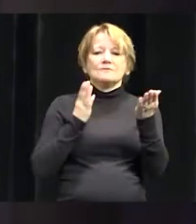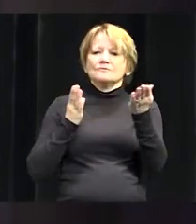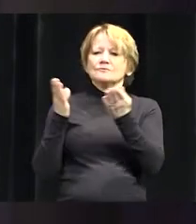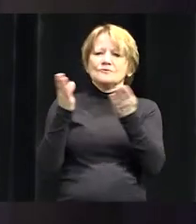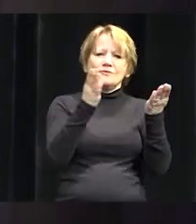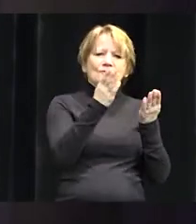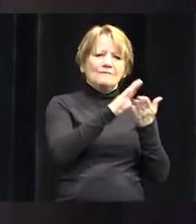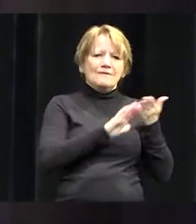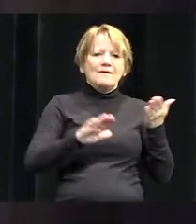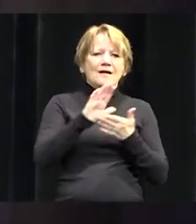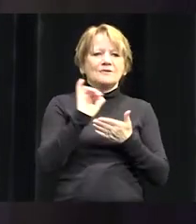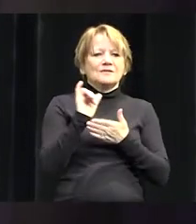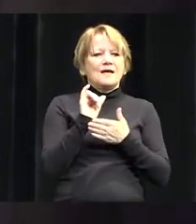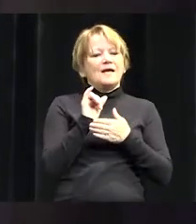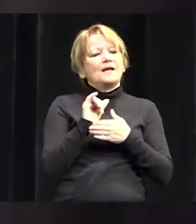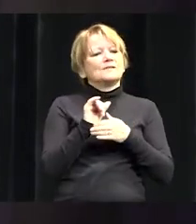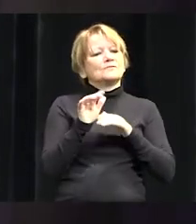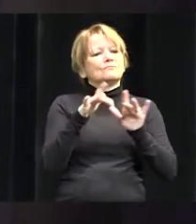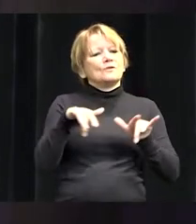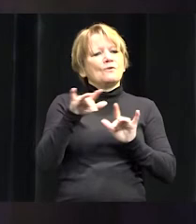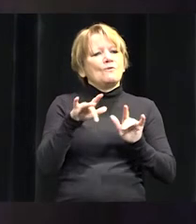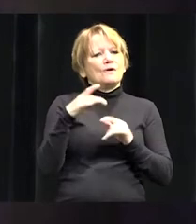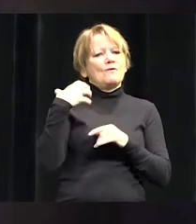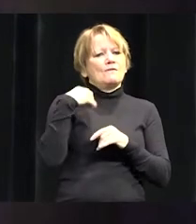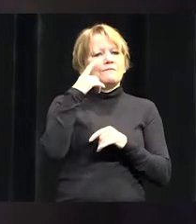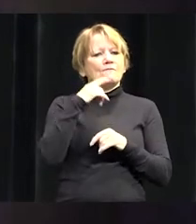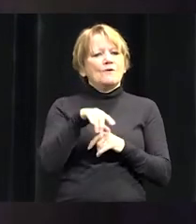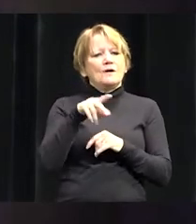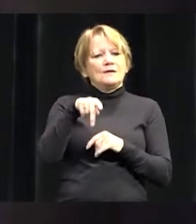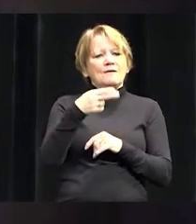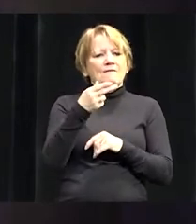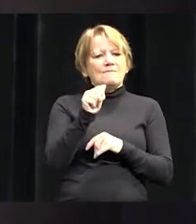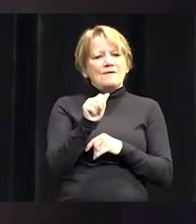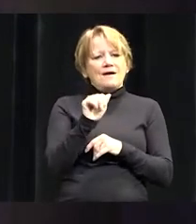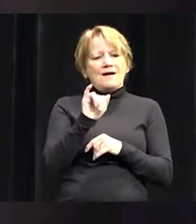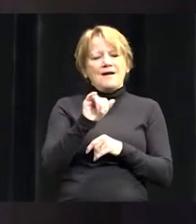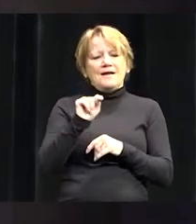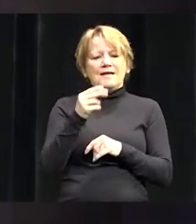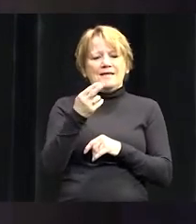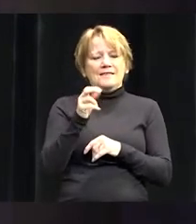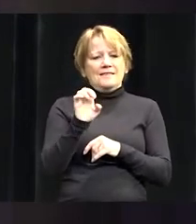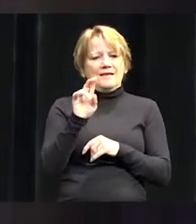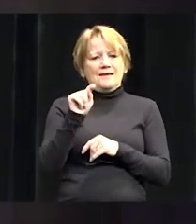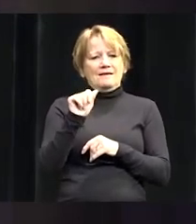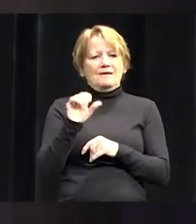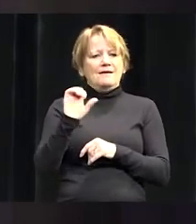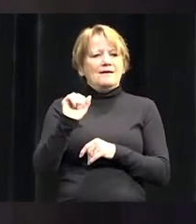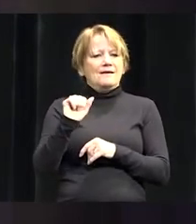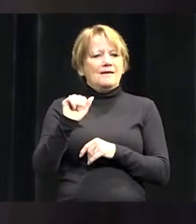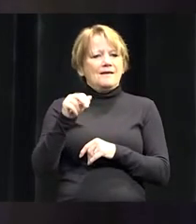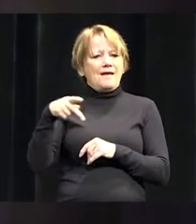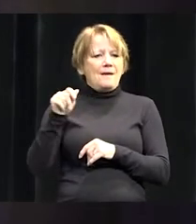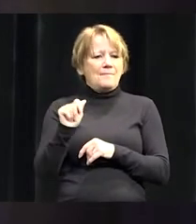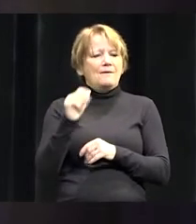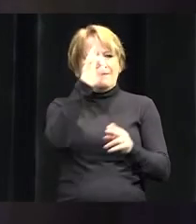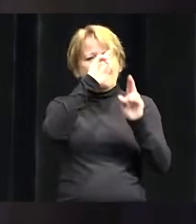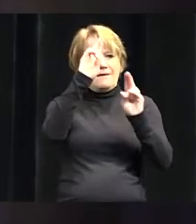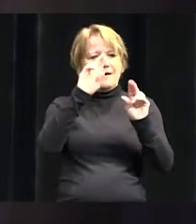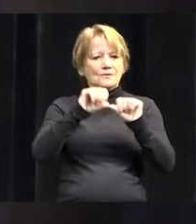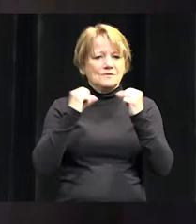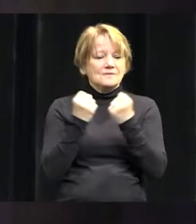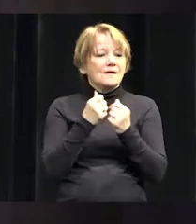and served the college as recording officer of the phi theta kappa honor society a student